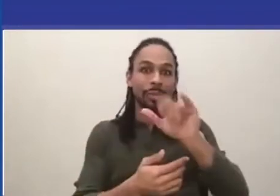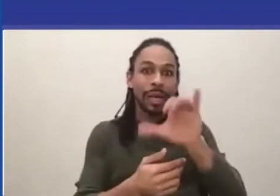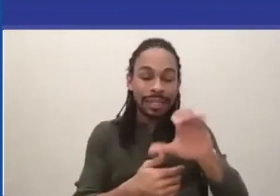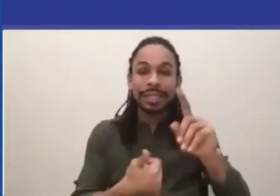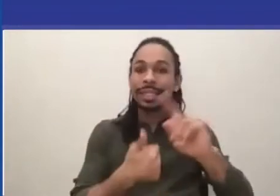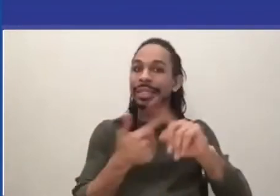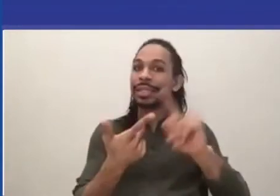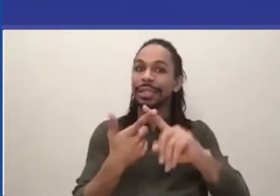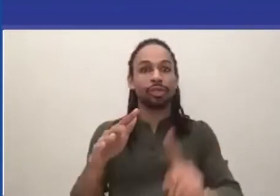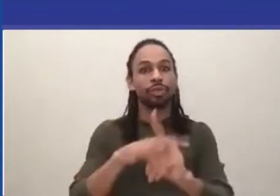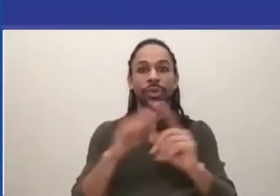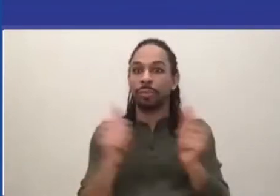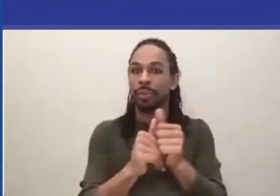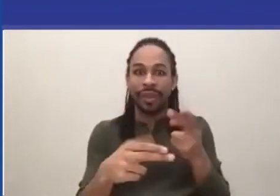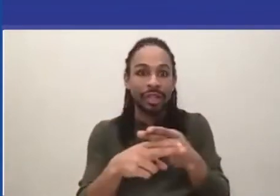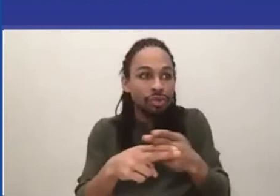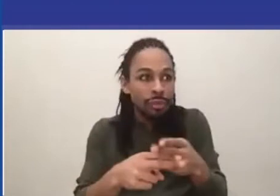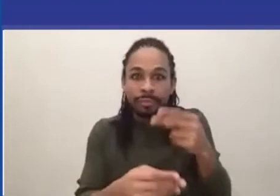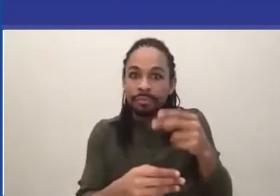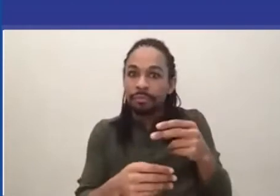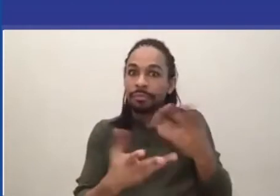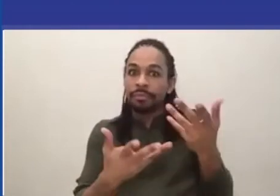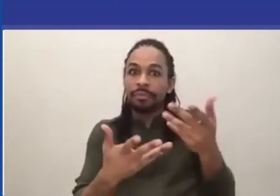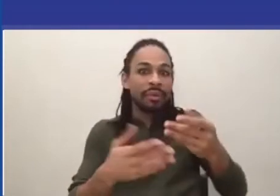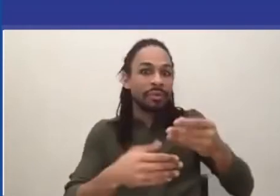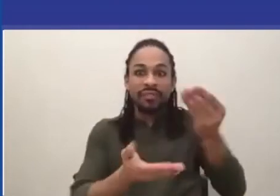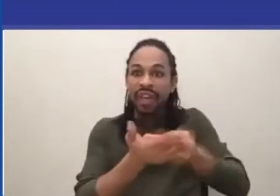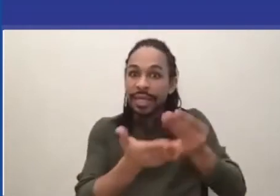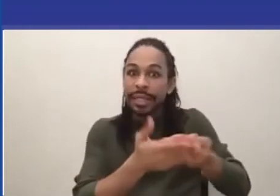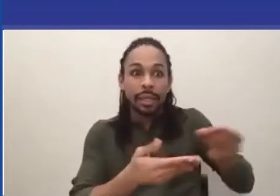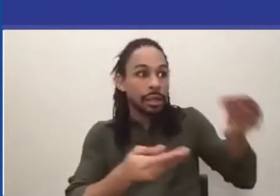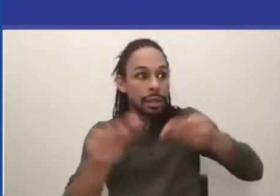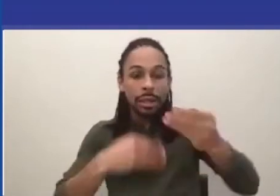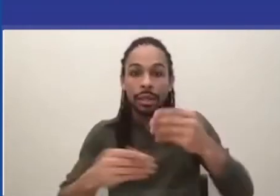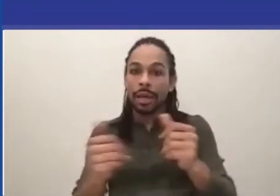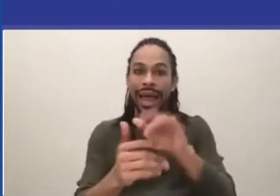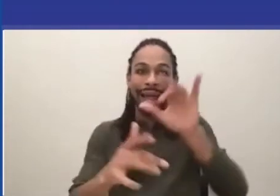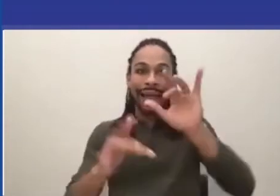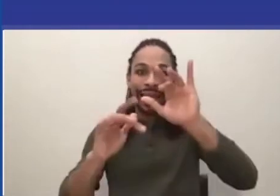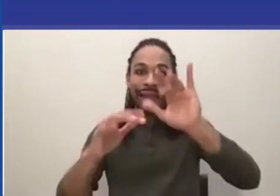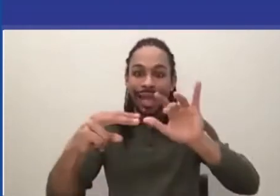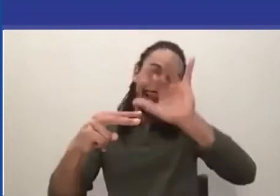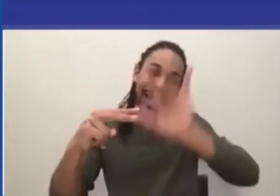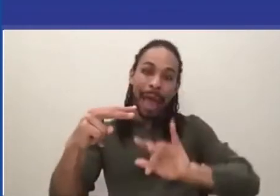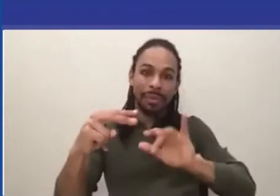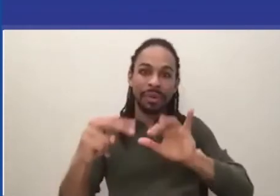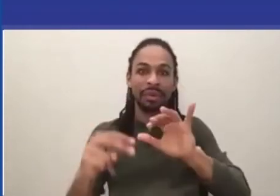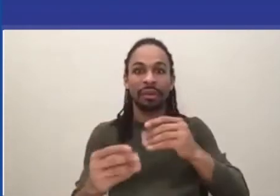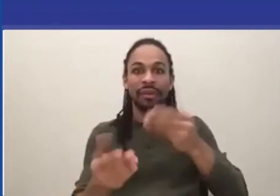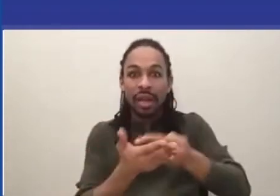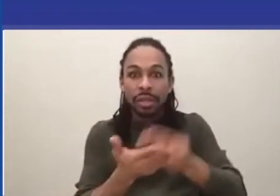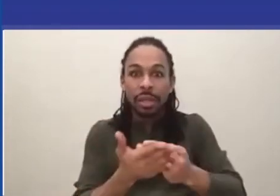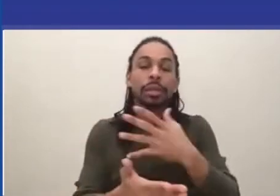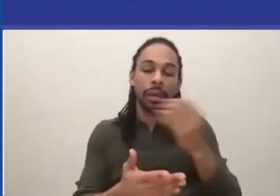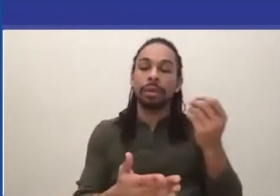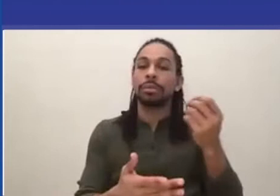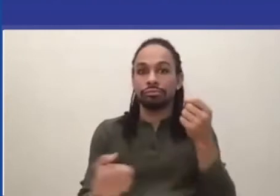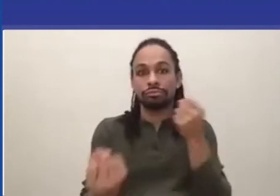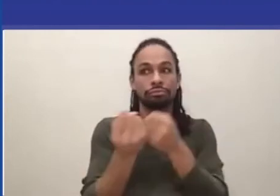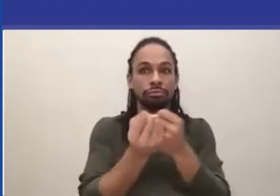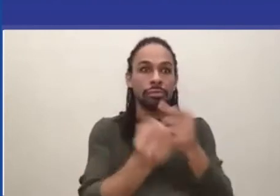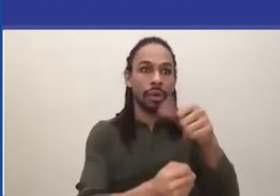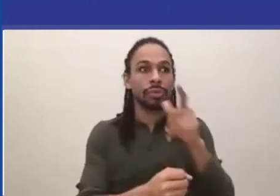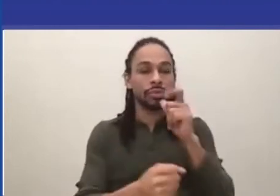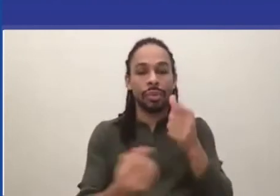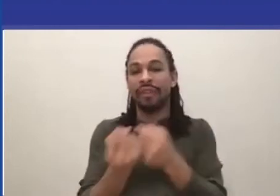funding, with gap funding, and others who are advocating for this art form and for this community. So really big